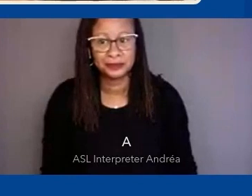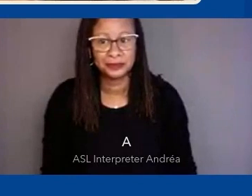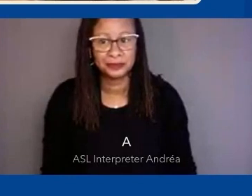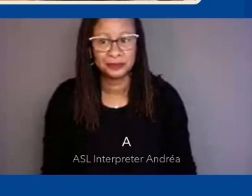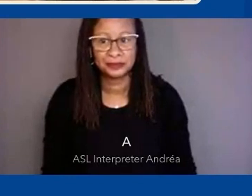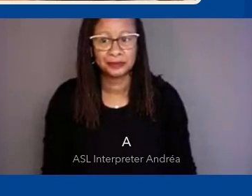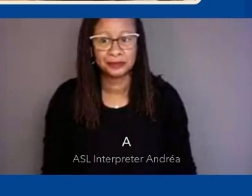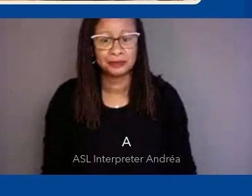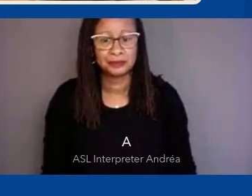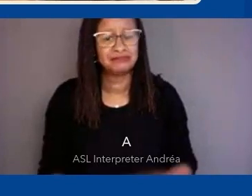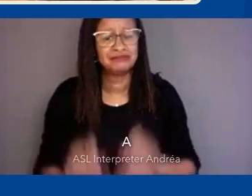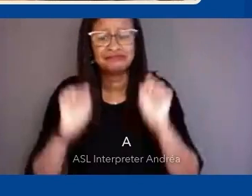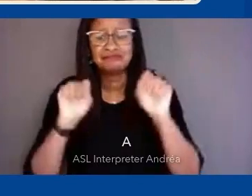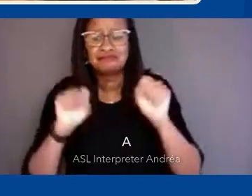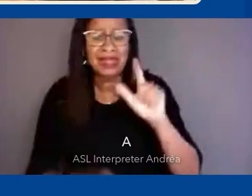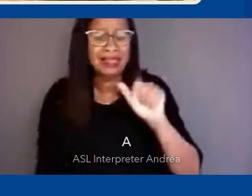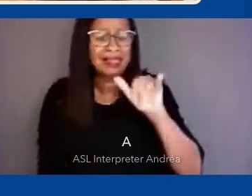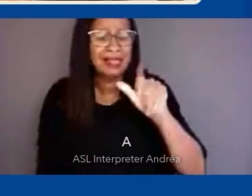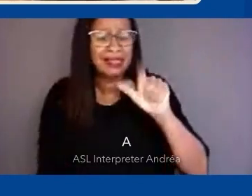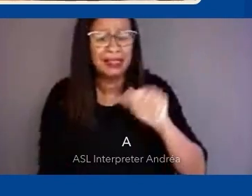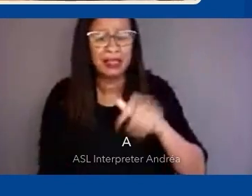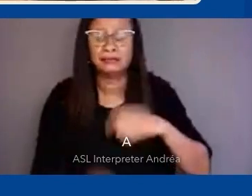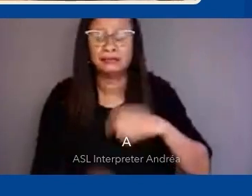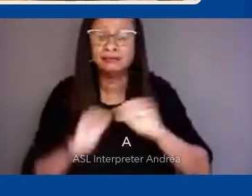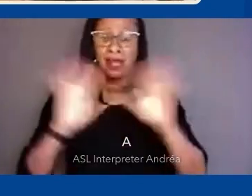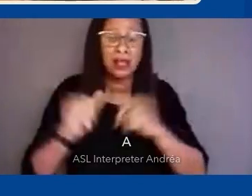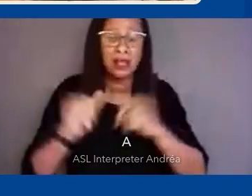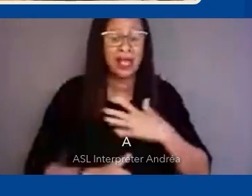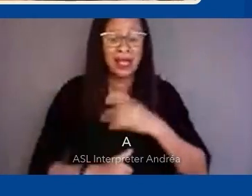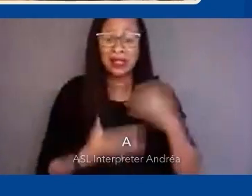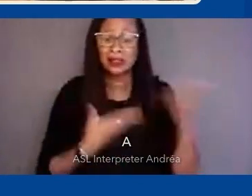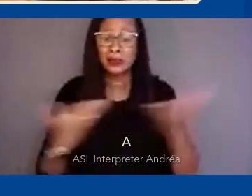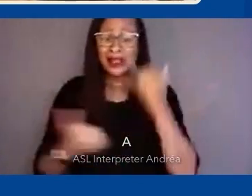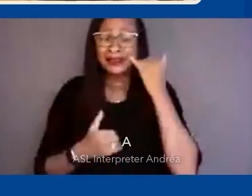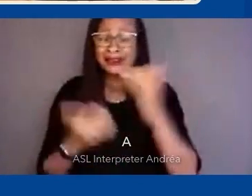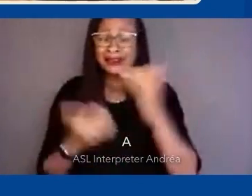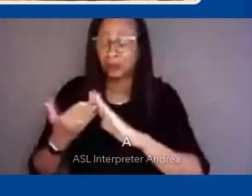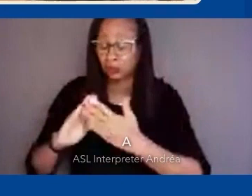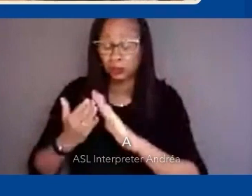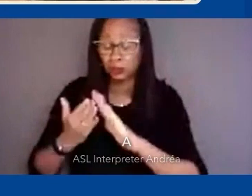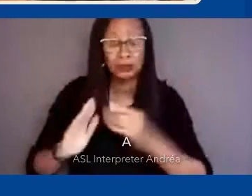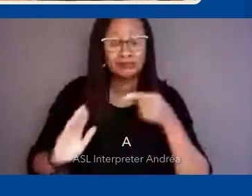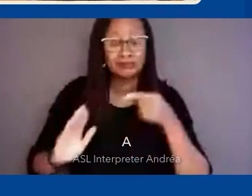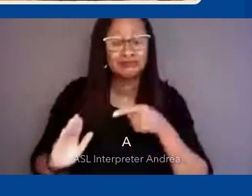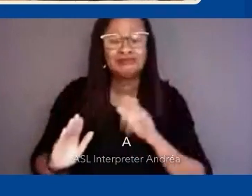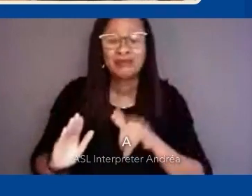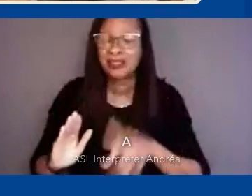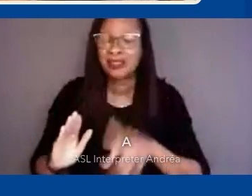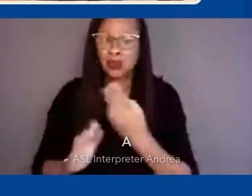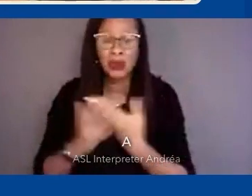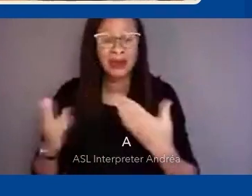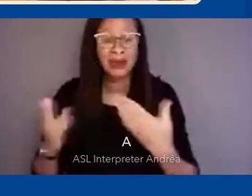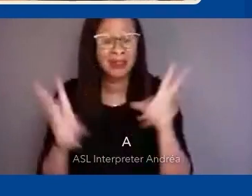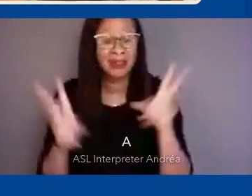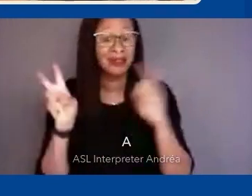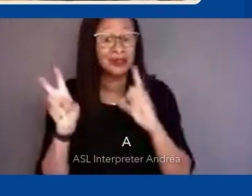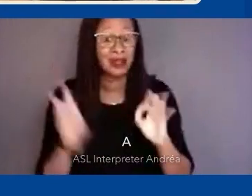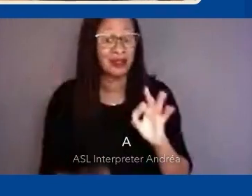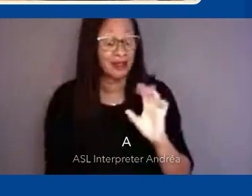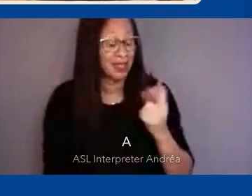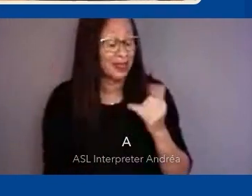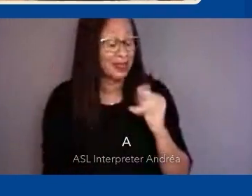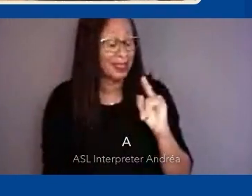Yeah, absolutely. I like that you brought in this theme of community, because that is one of the themes of Getting Real this year,